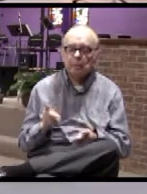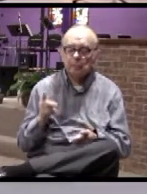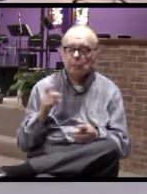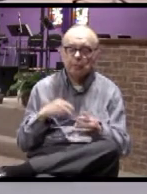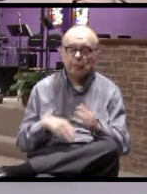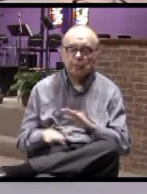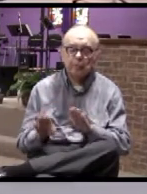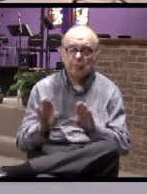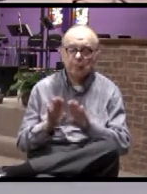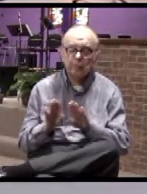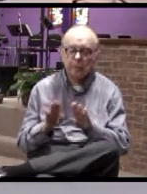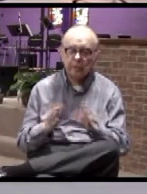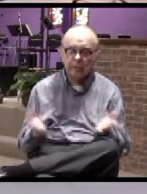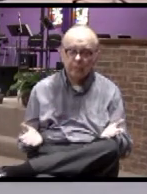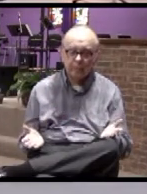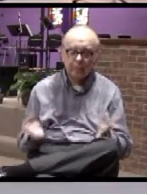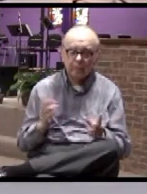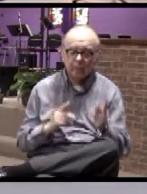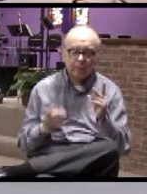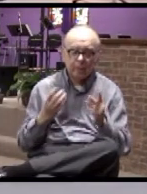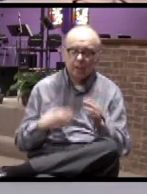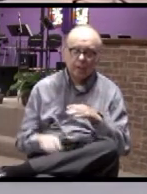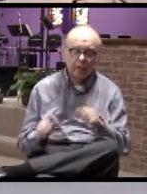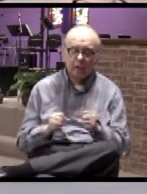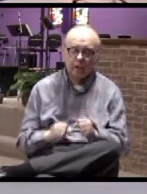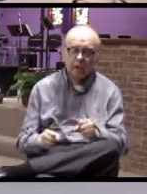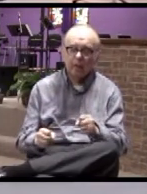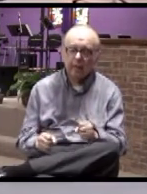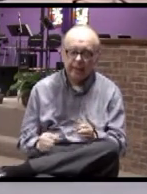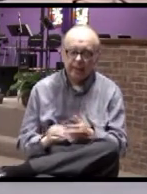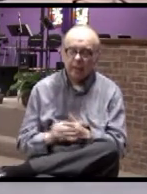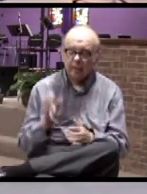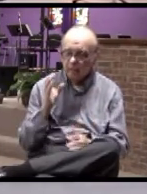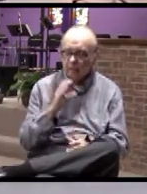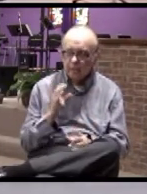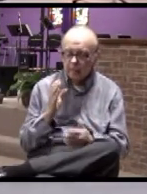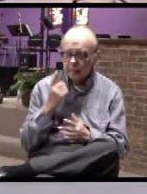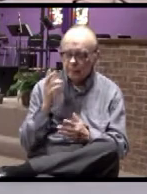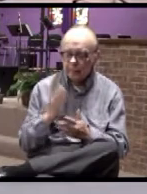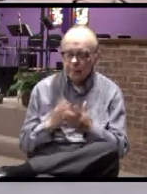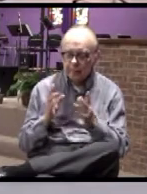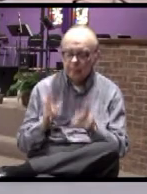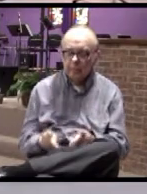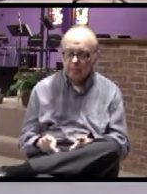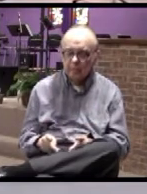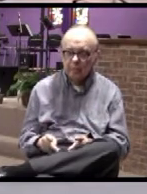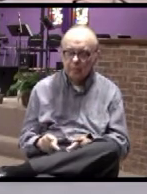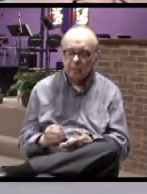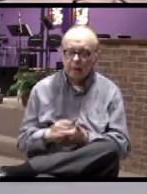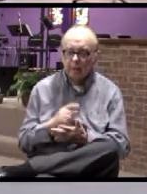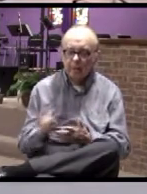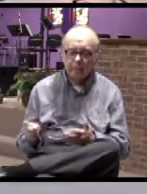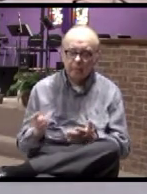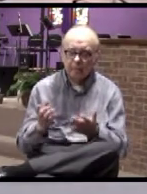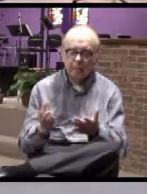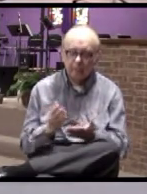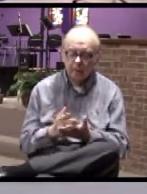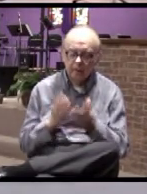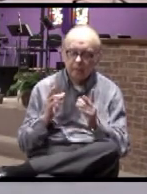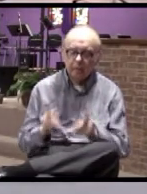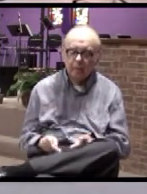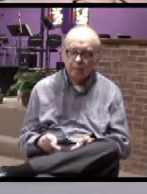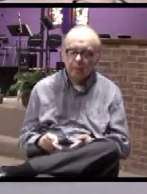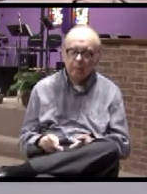doors. There's people out on these streets that are looking for someone to love them. They want someone that's